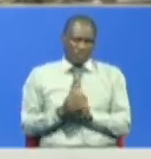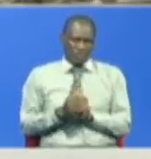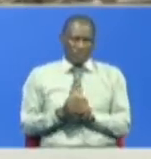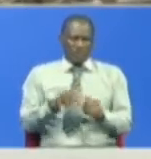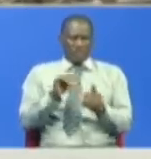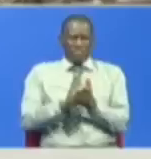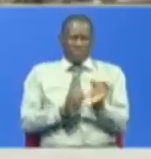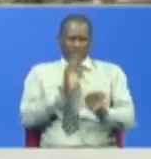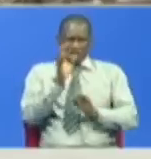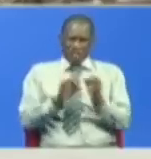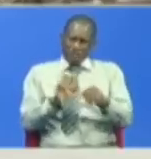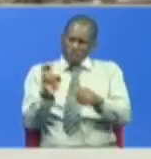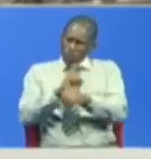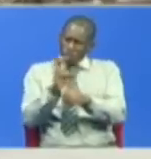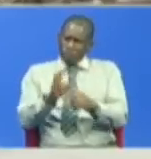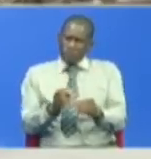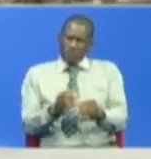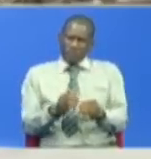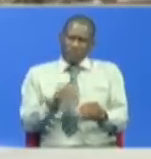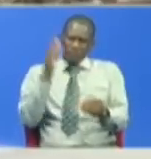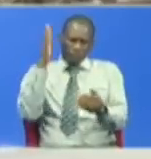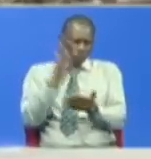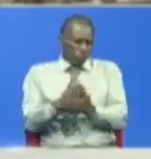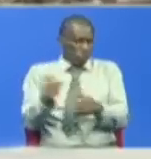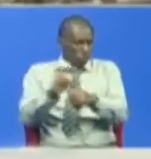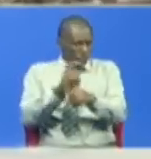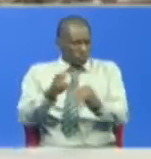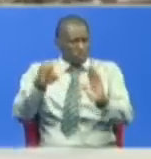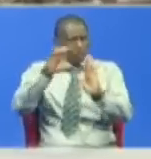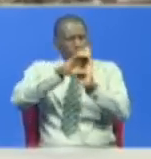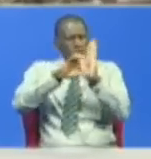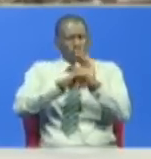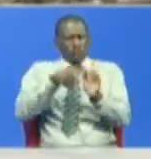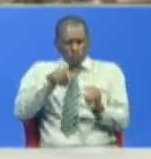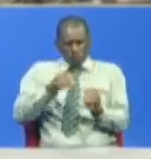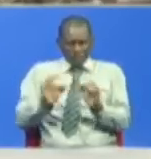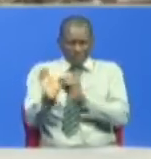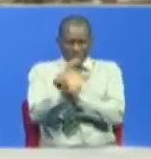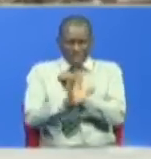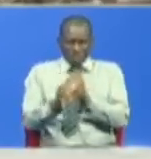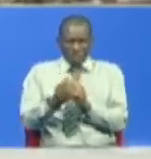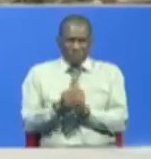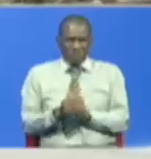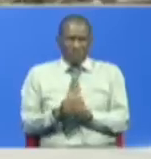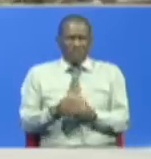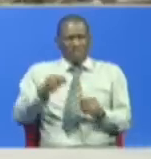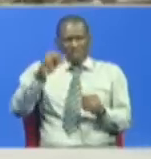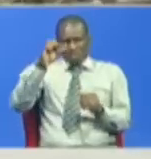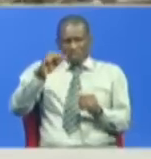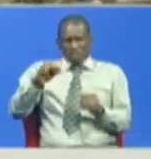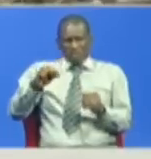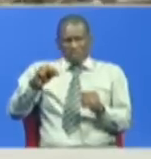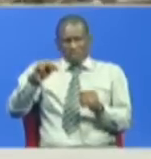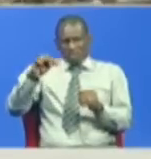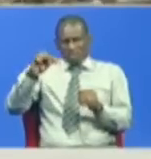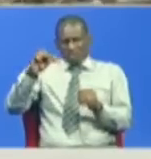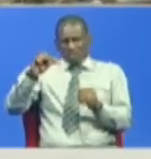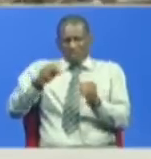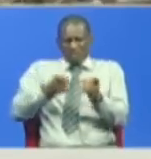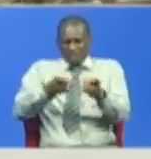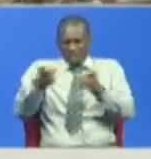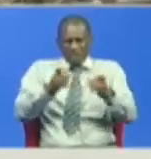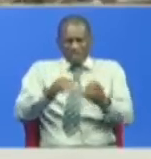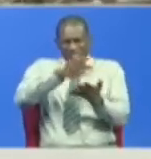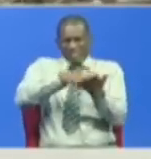if you observe, truly observe the Constitution of the Republic of Kenya, the governance structure requires that if you are